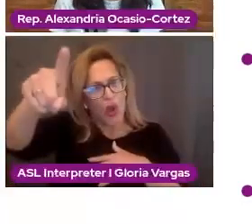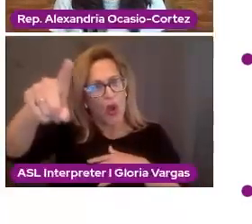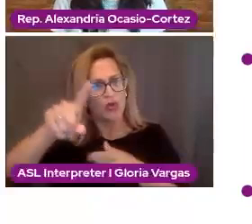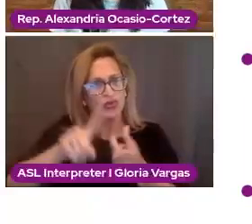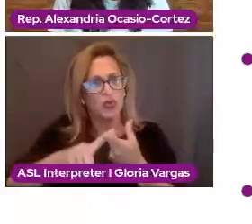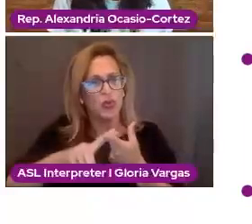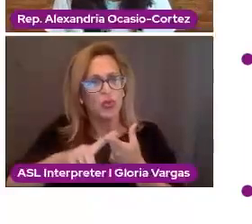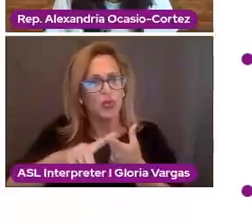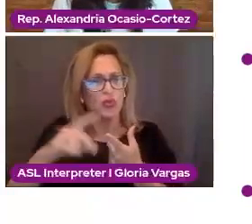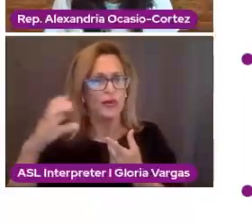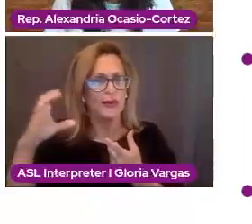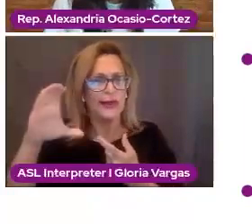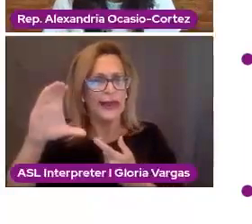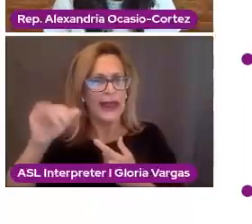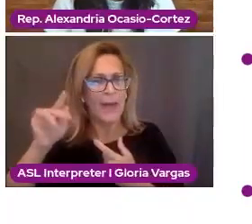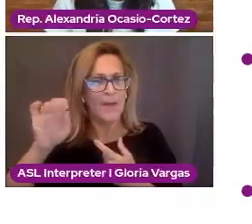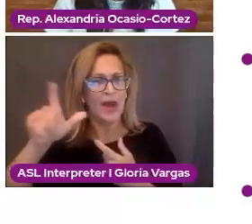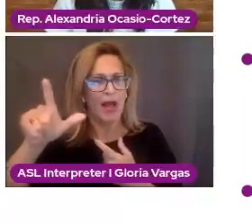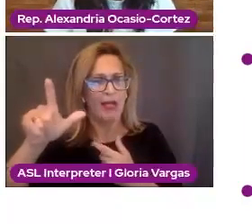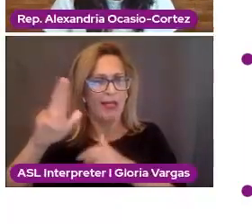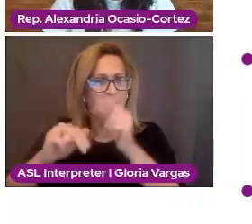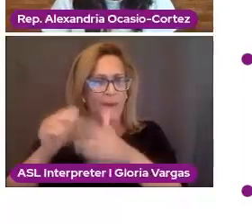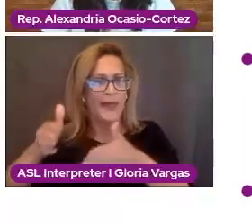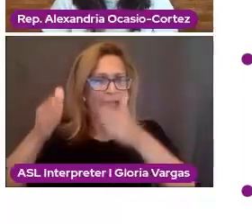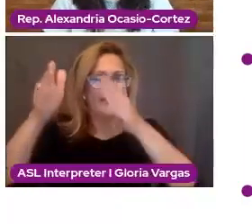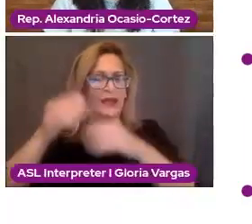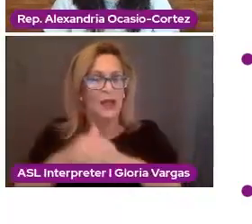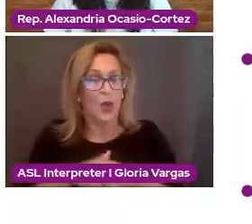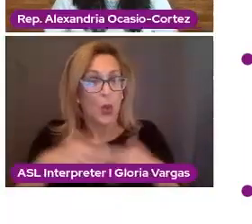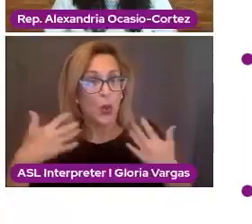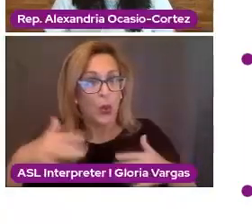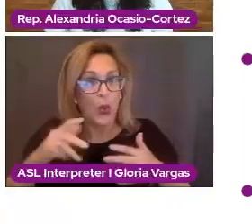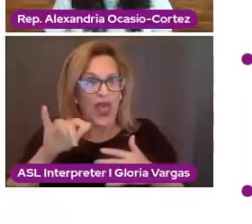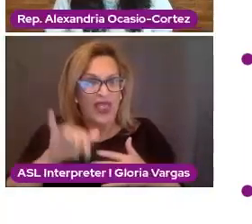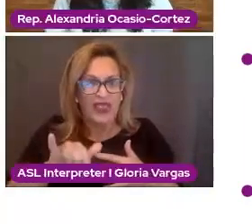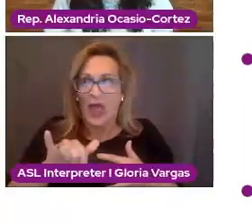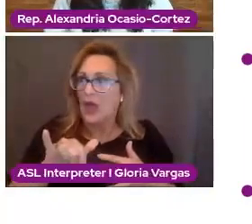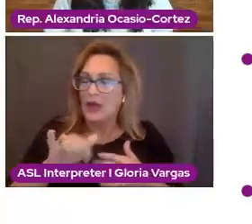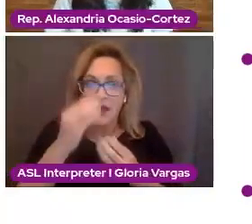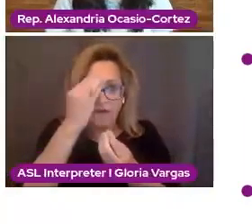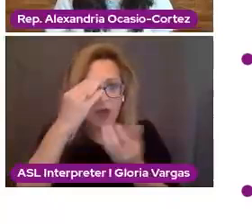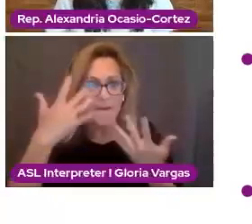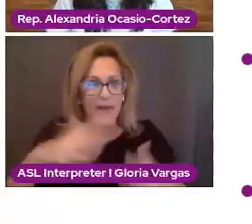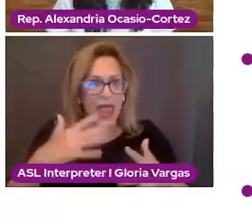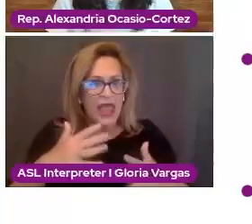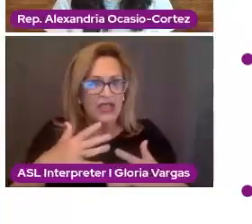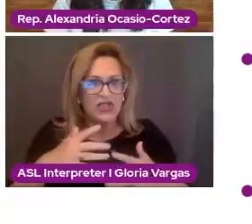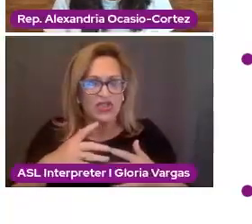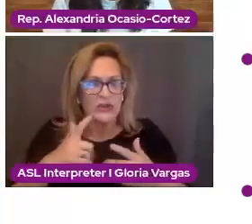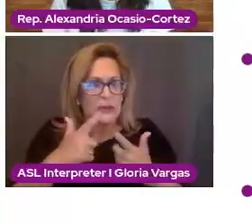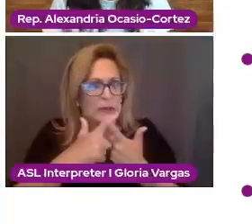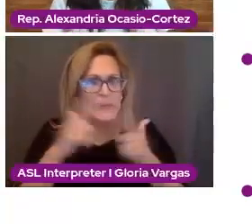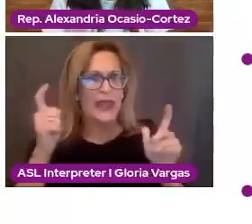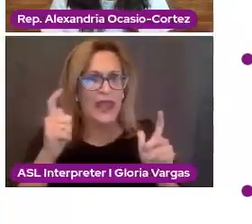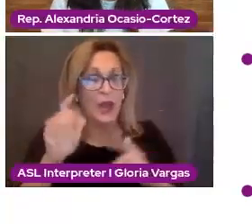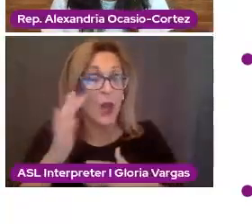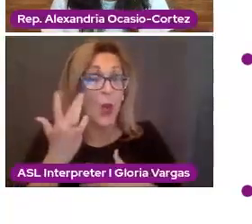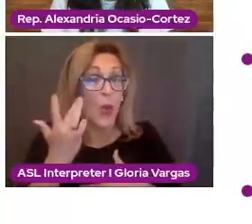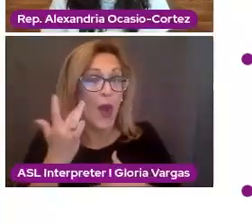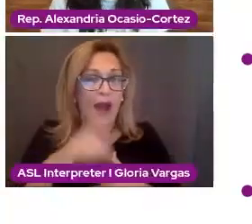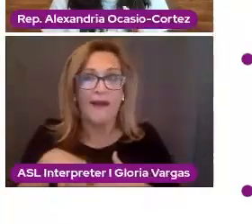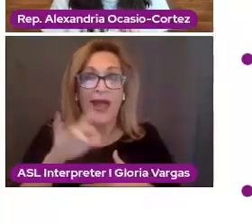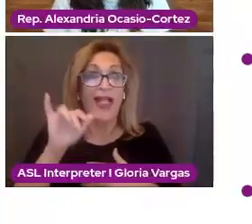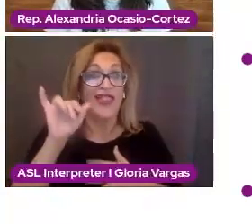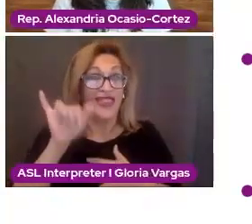very explosive information because it also starts to really build evidence of